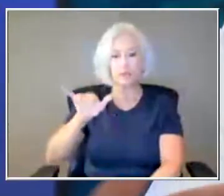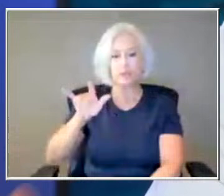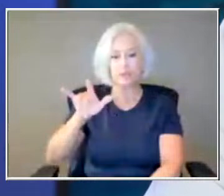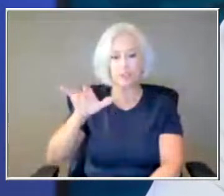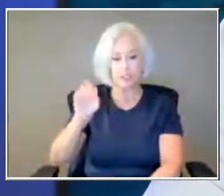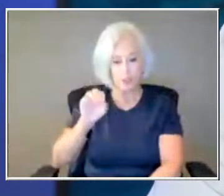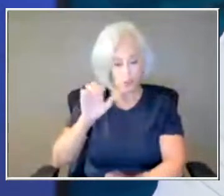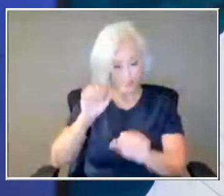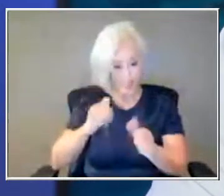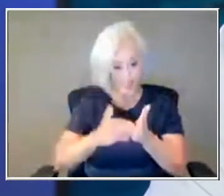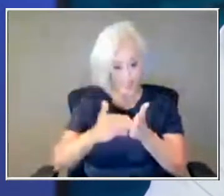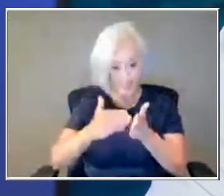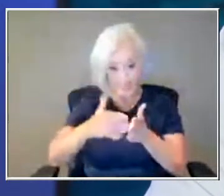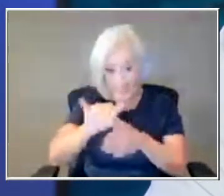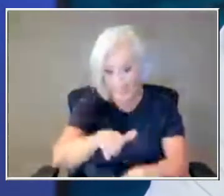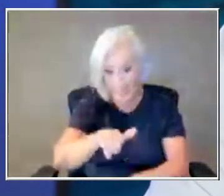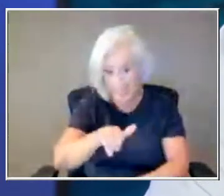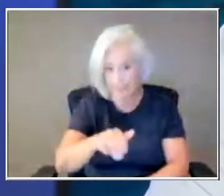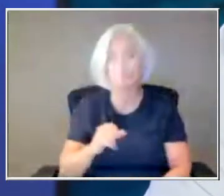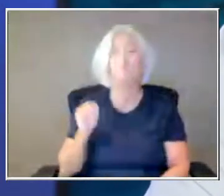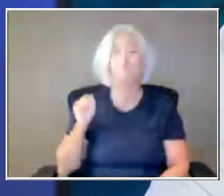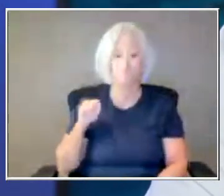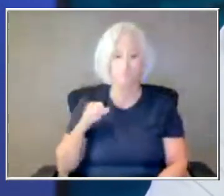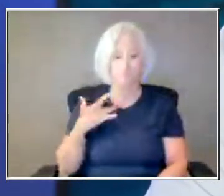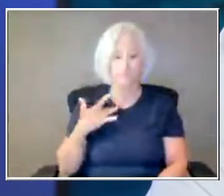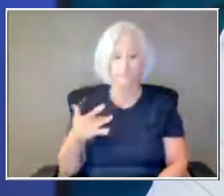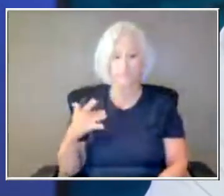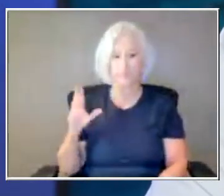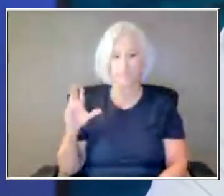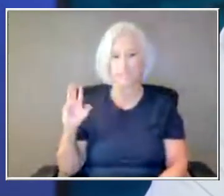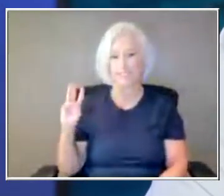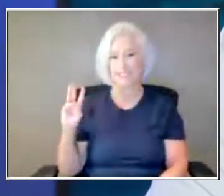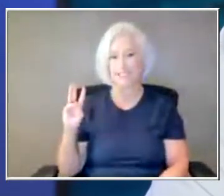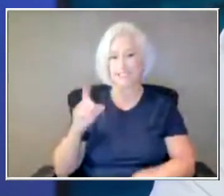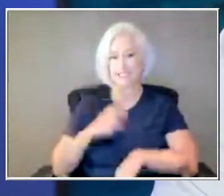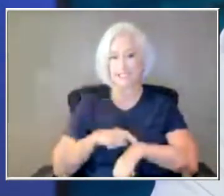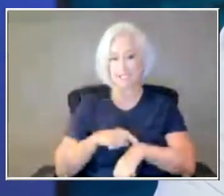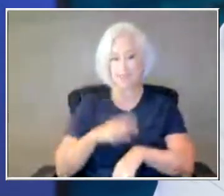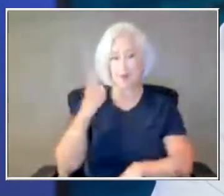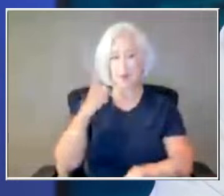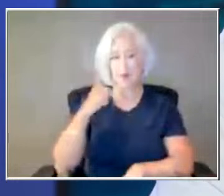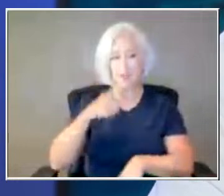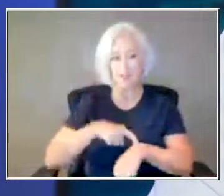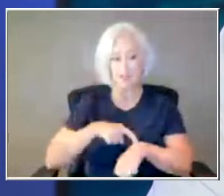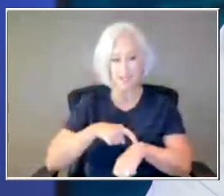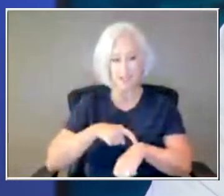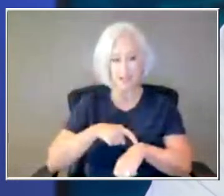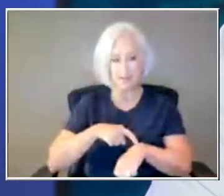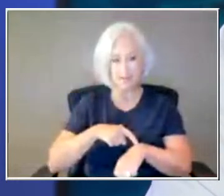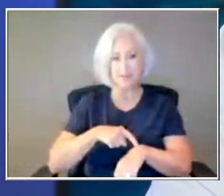of 6 treatments generally. It is given once every 6 weeks, generally a short infusion.